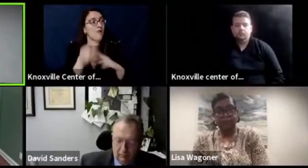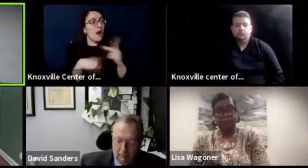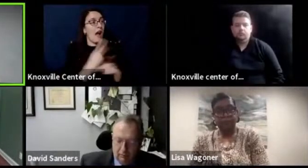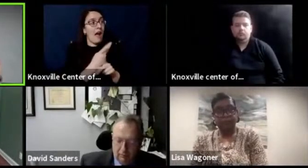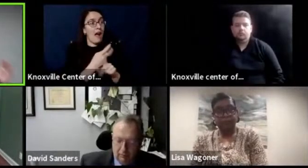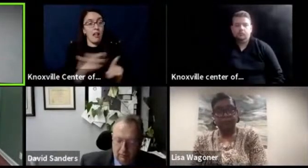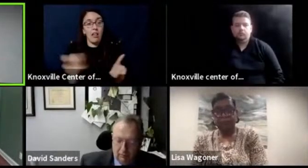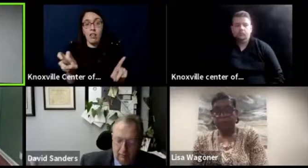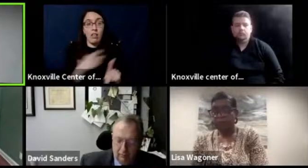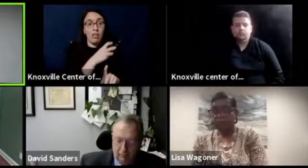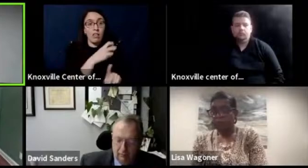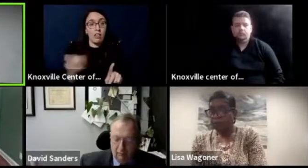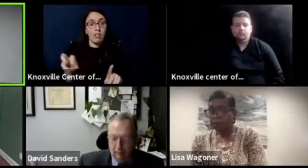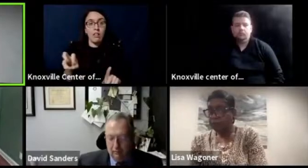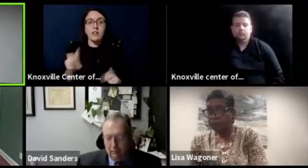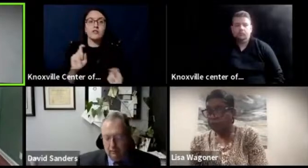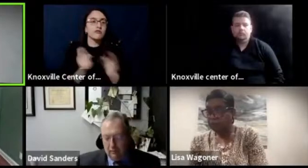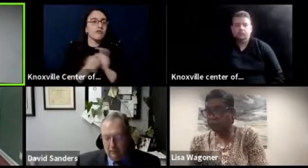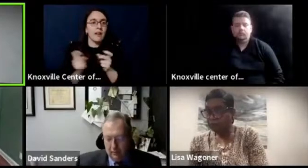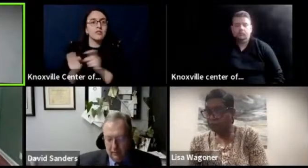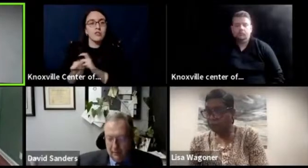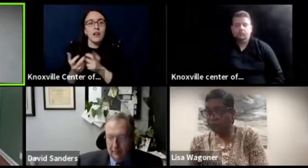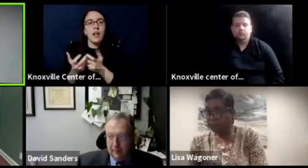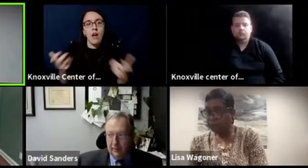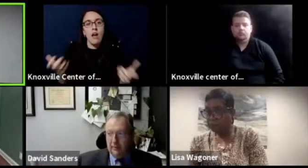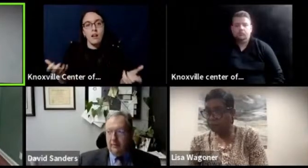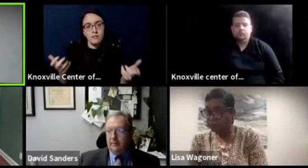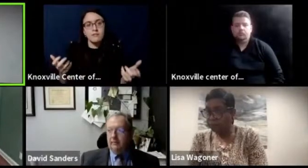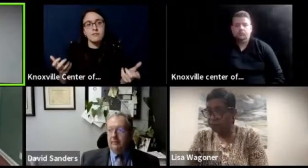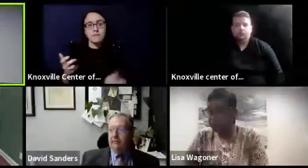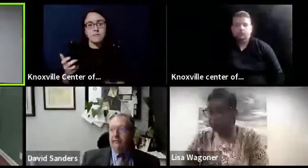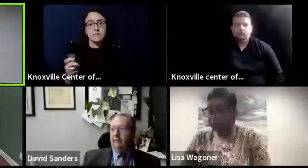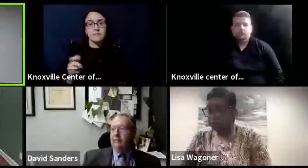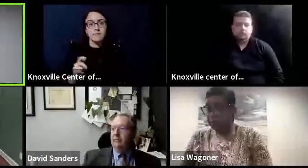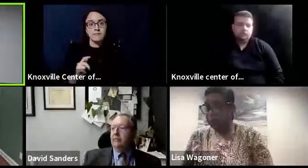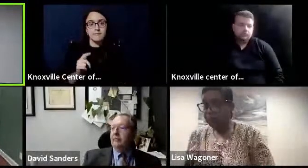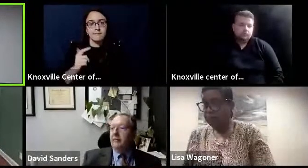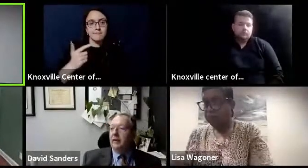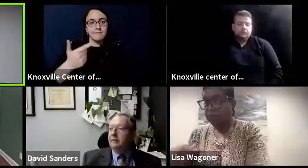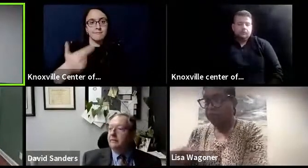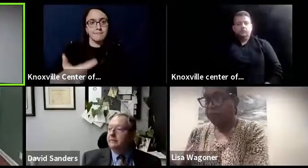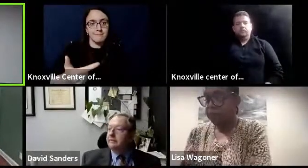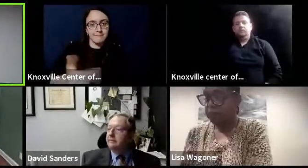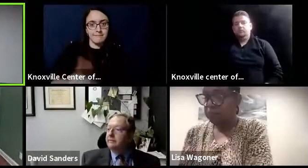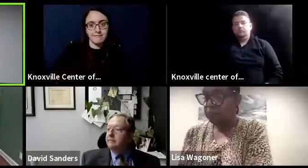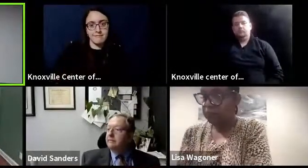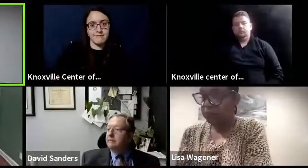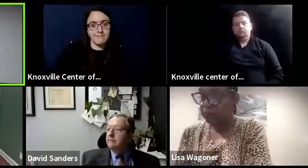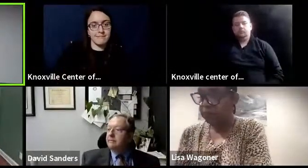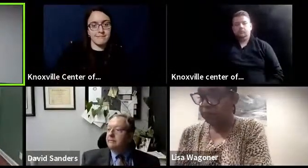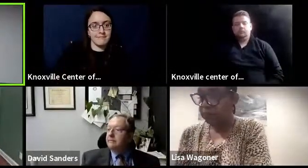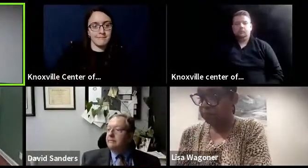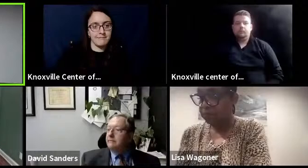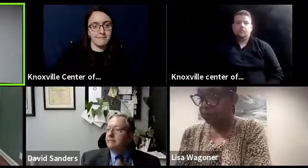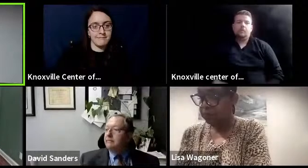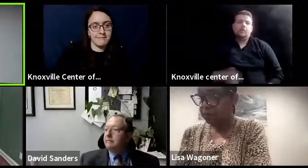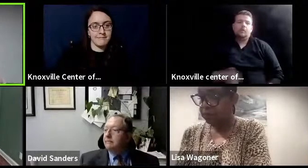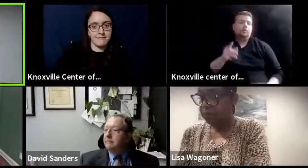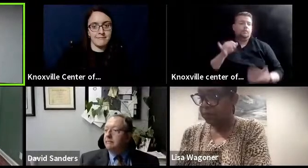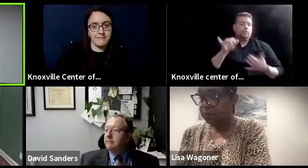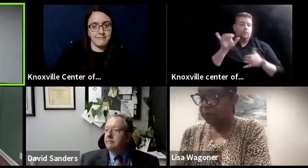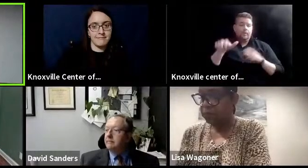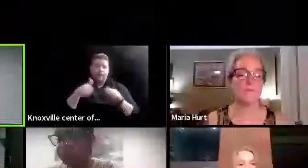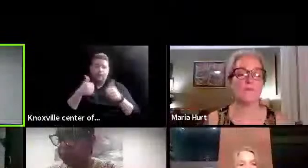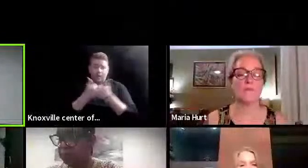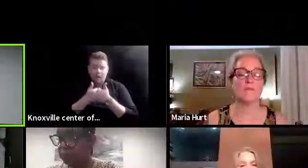getting another kind, and it's just changing a lot. So the challenge with, they can